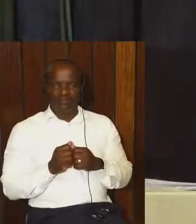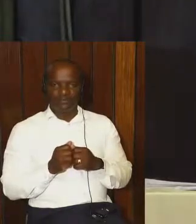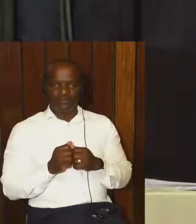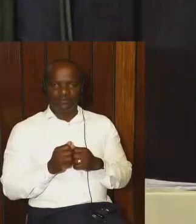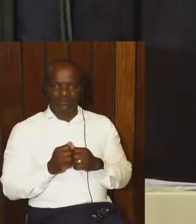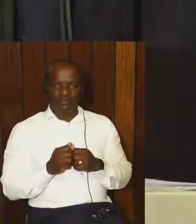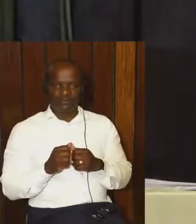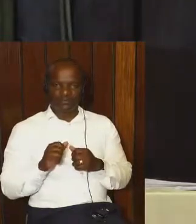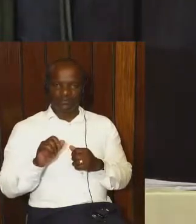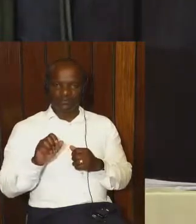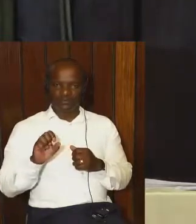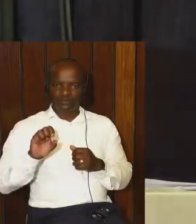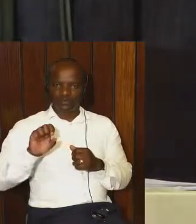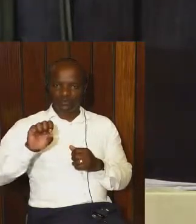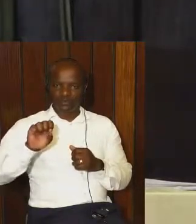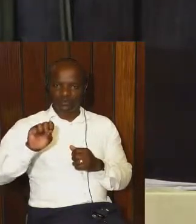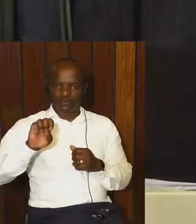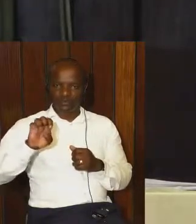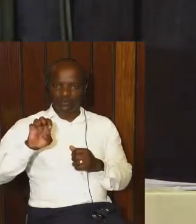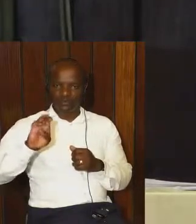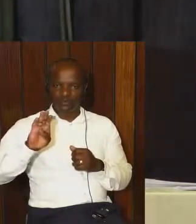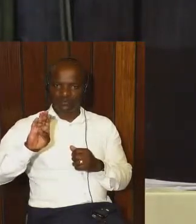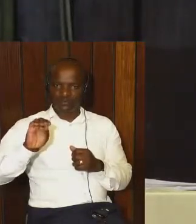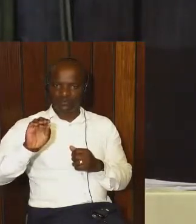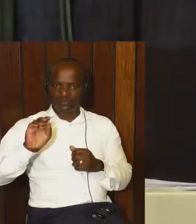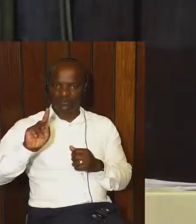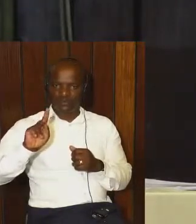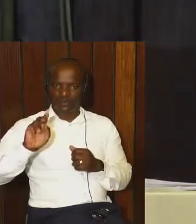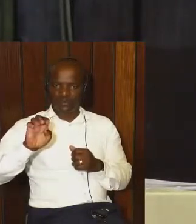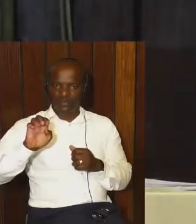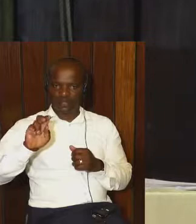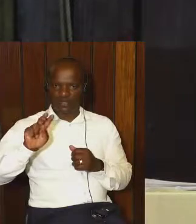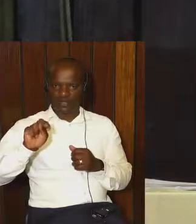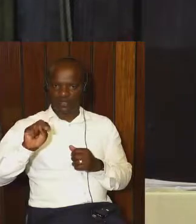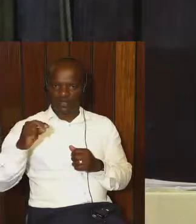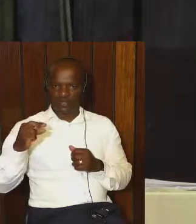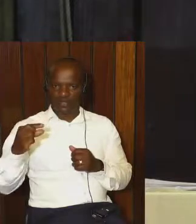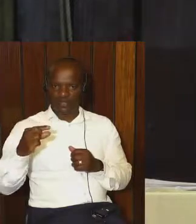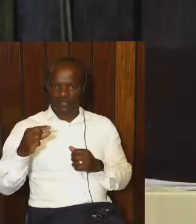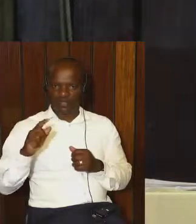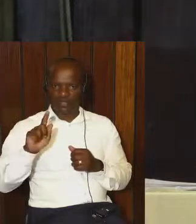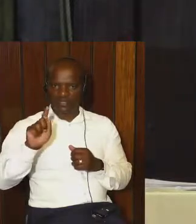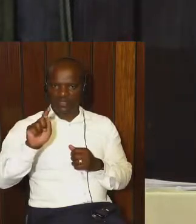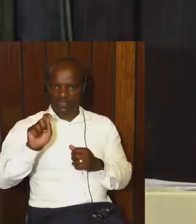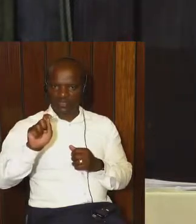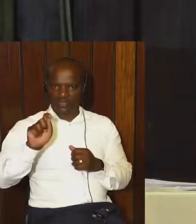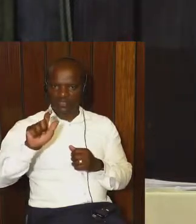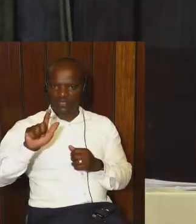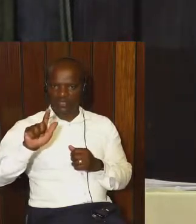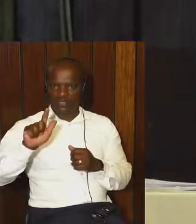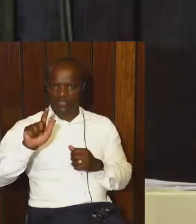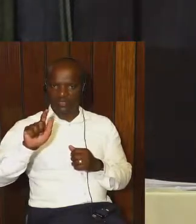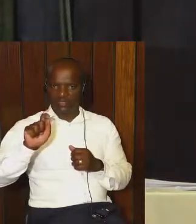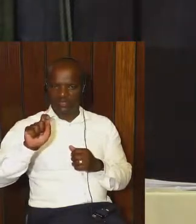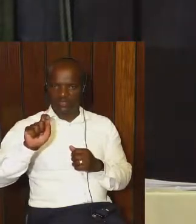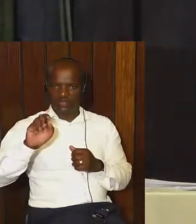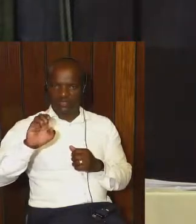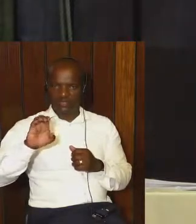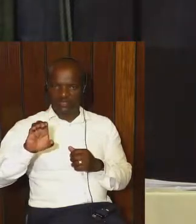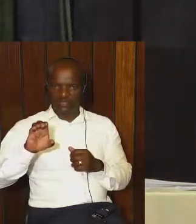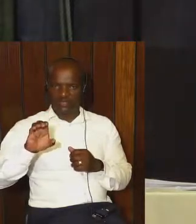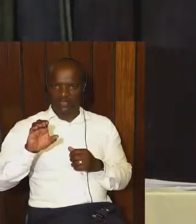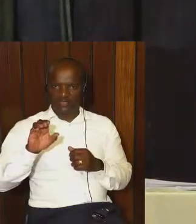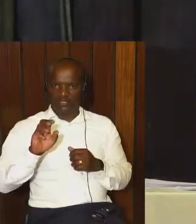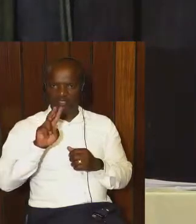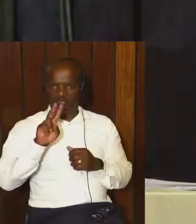Sebokeng DLTC toll-up, I don't think we've got something new. We went there in 2019. The information that is